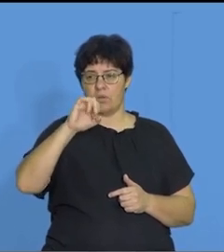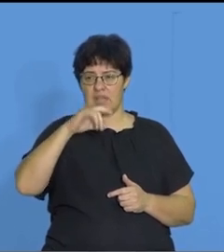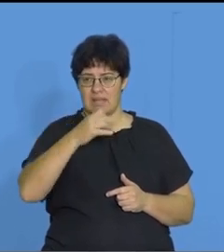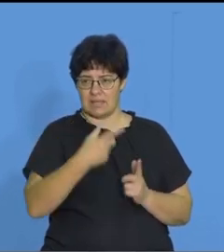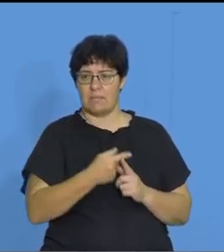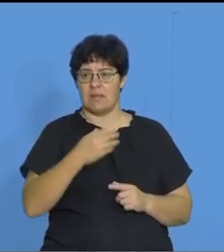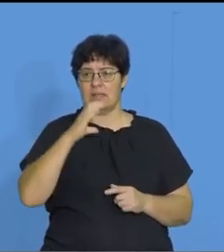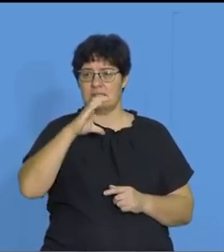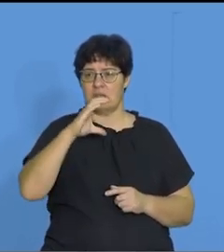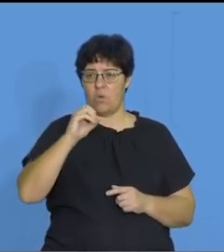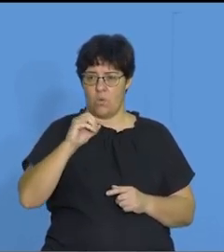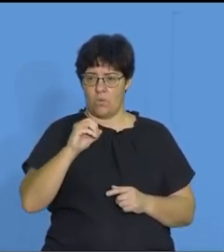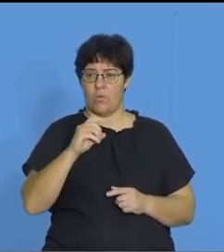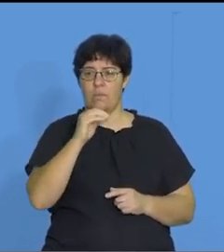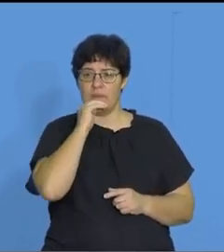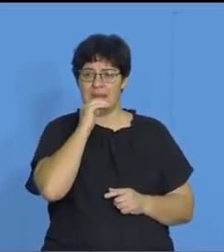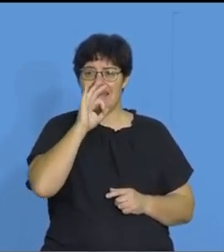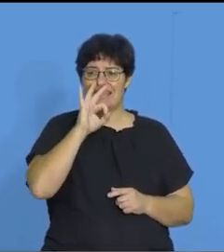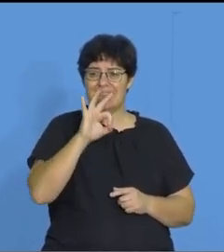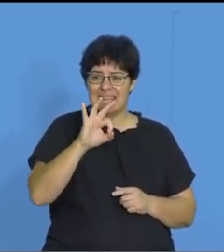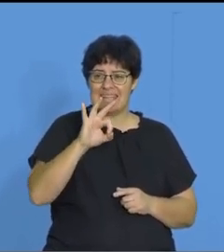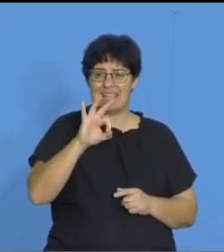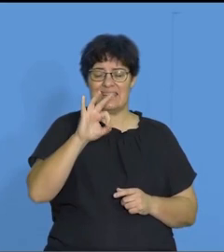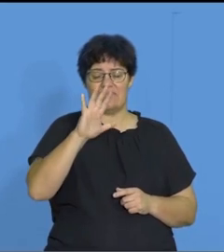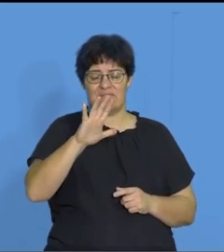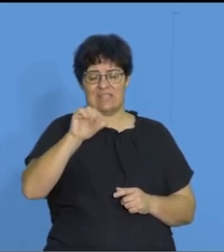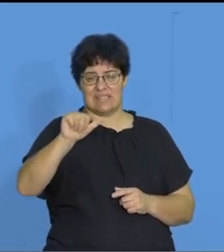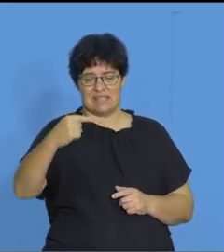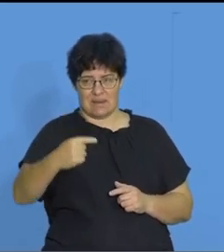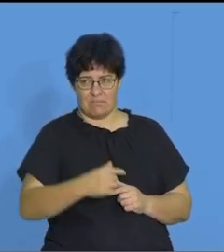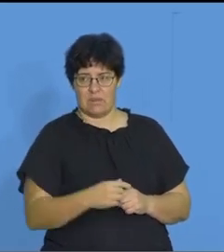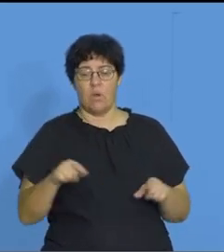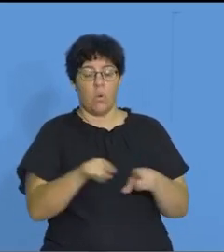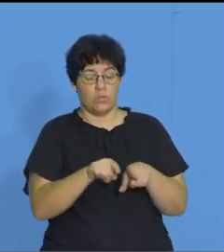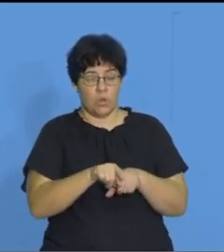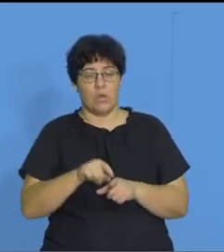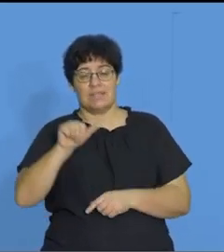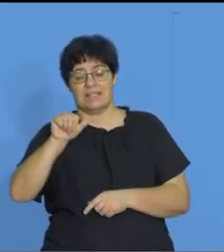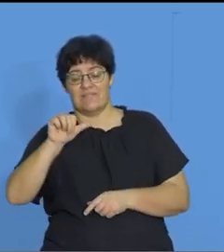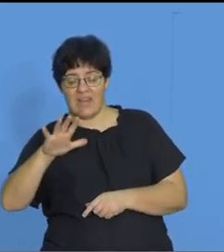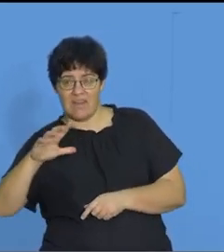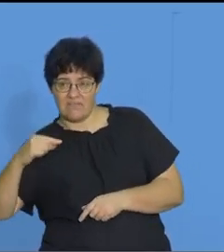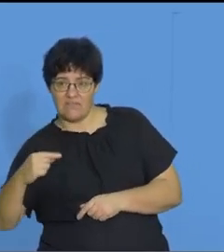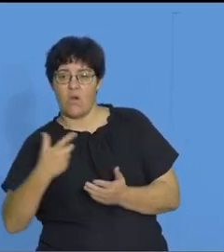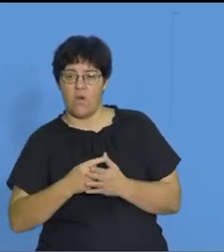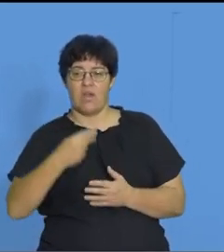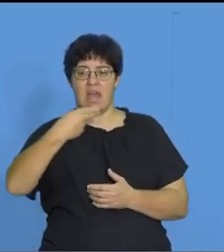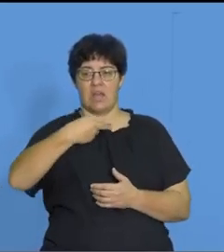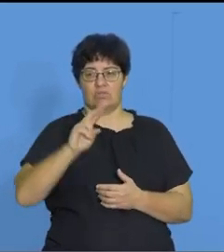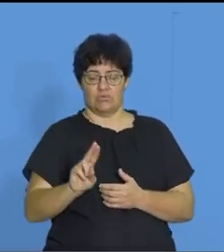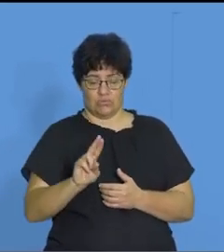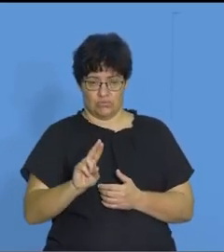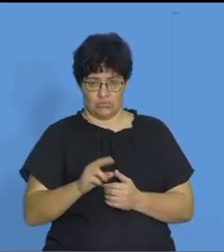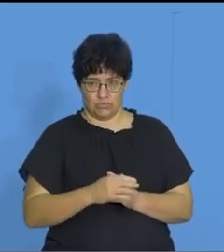carbon monoxide, which is 356 grams, as well as 65 grams of hydrogen gas.